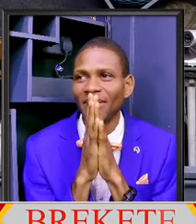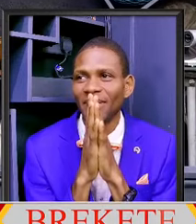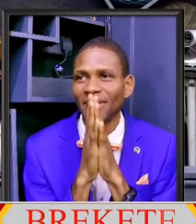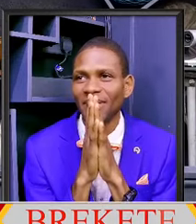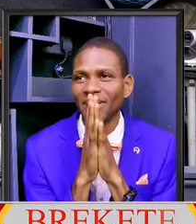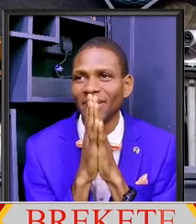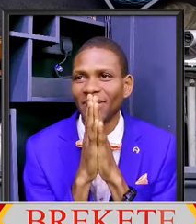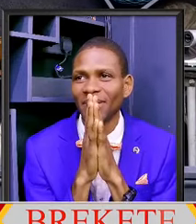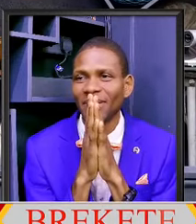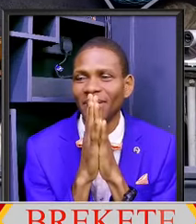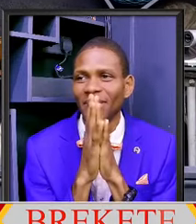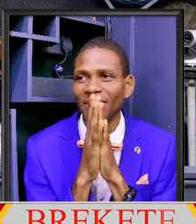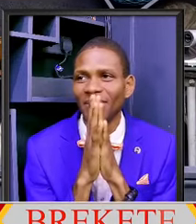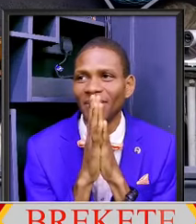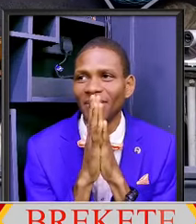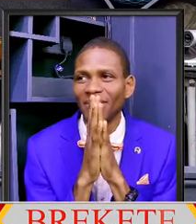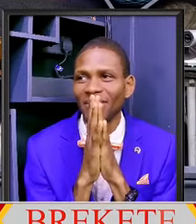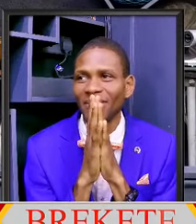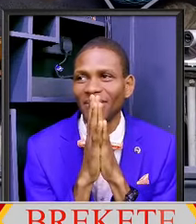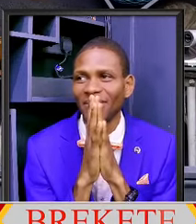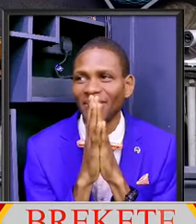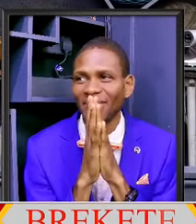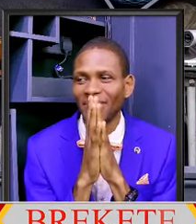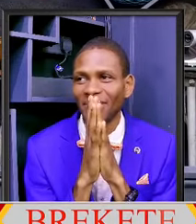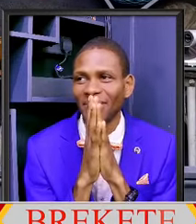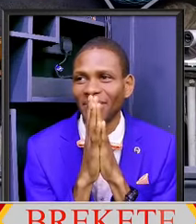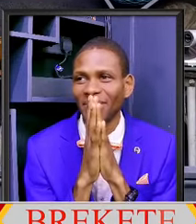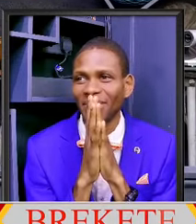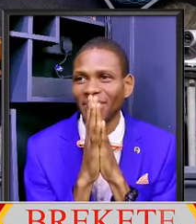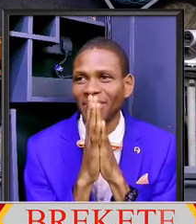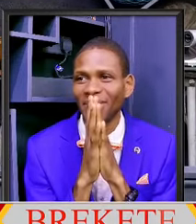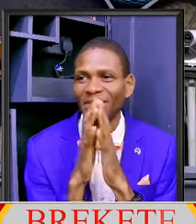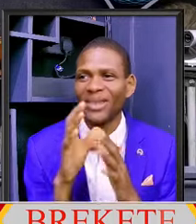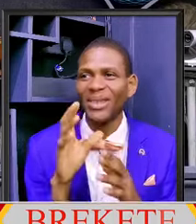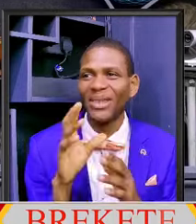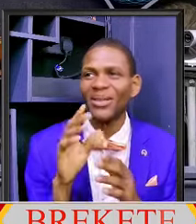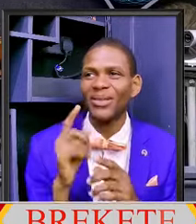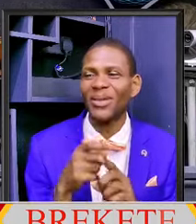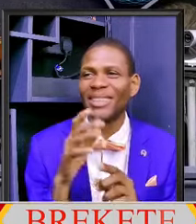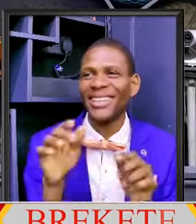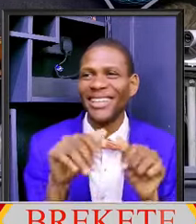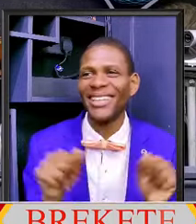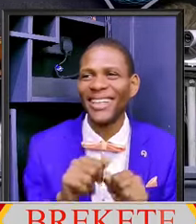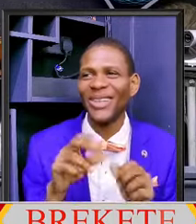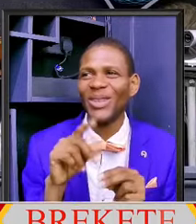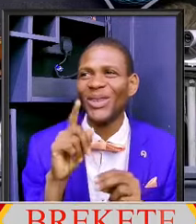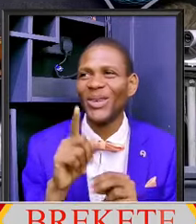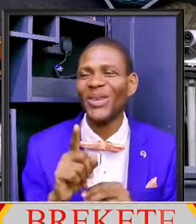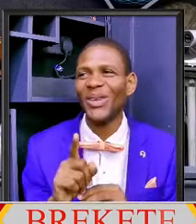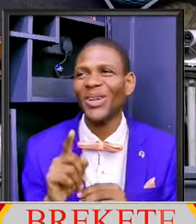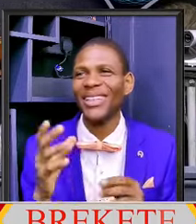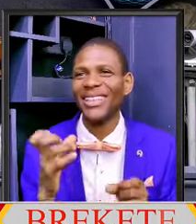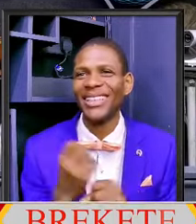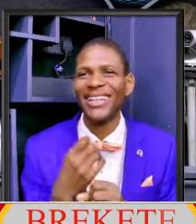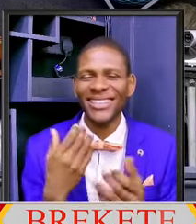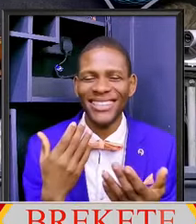Do unguan kubambi kutinki. For their area, nobody get money richer. Old Nangwa